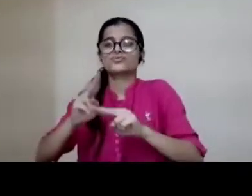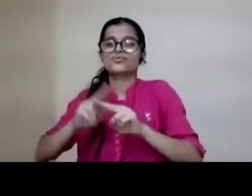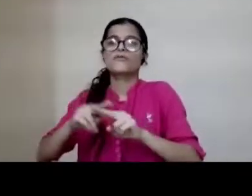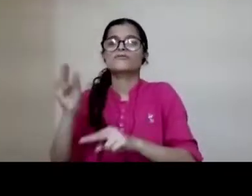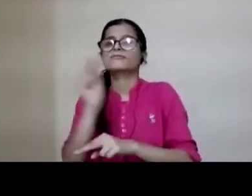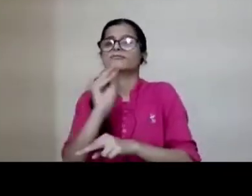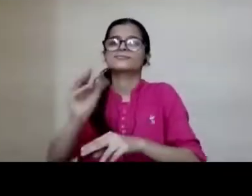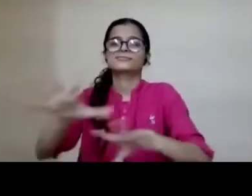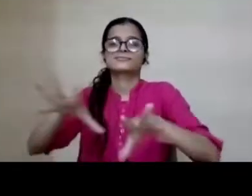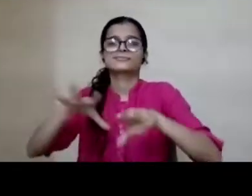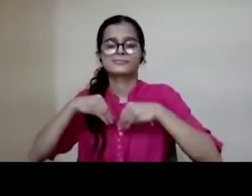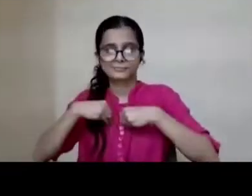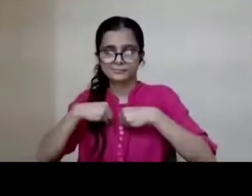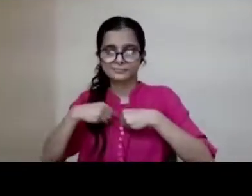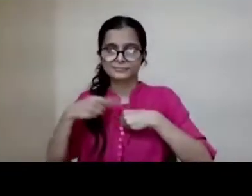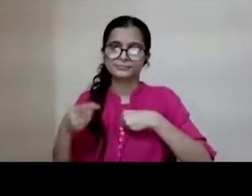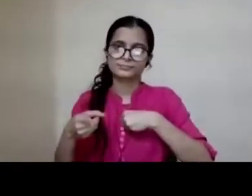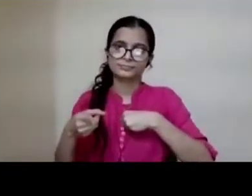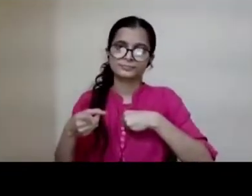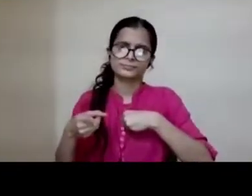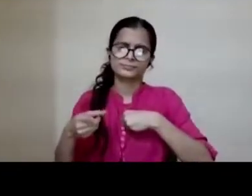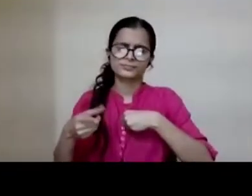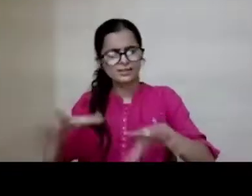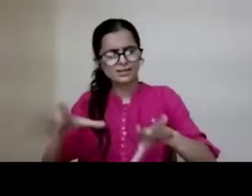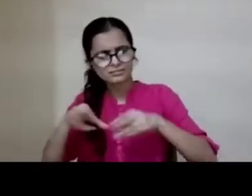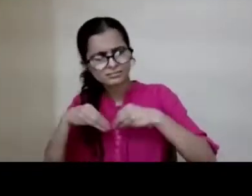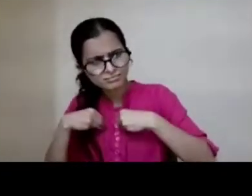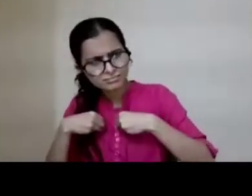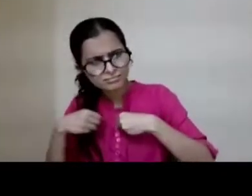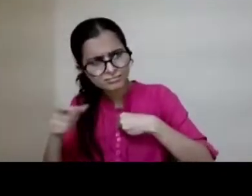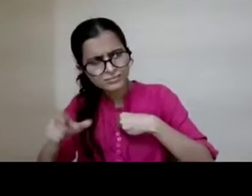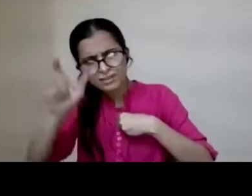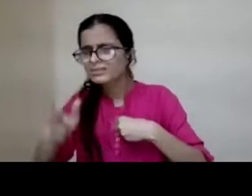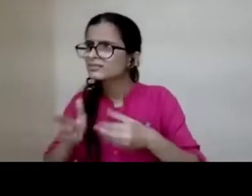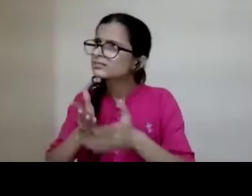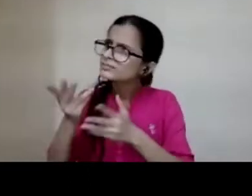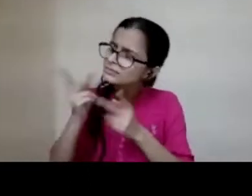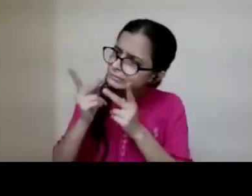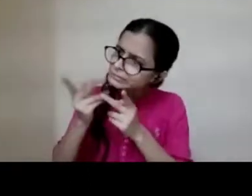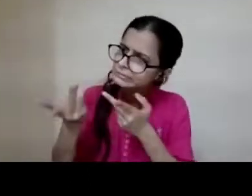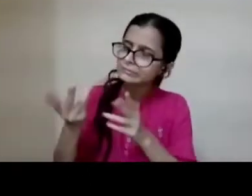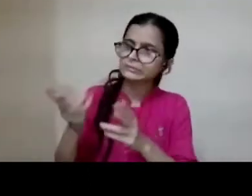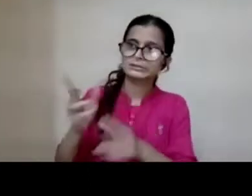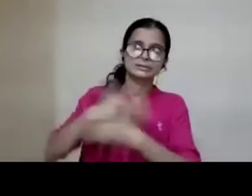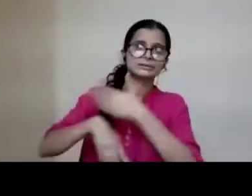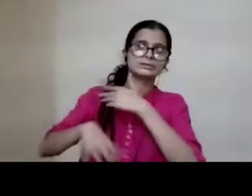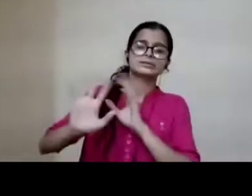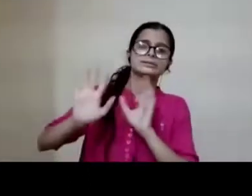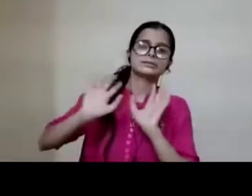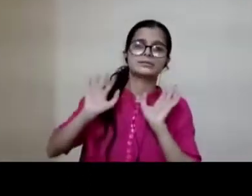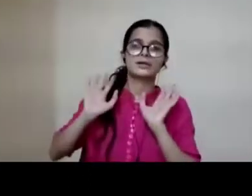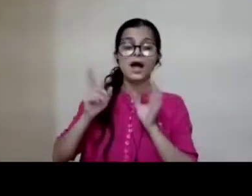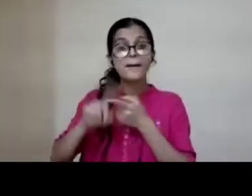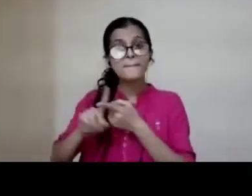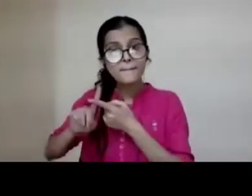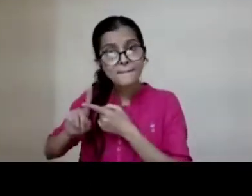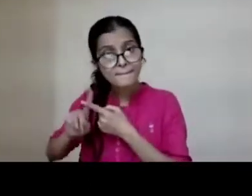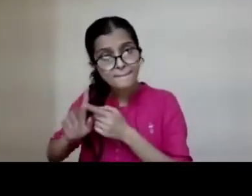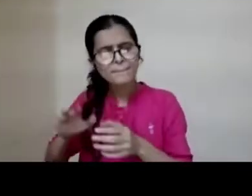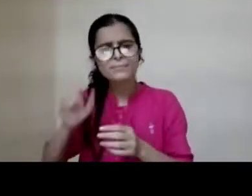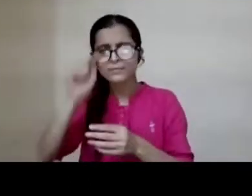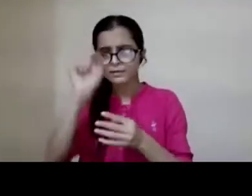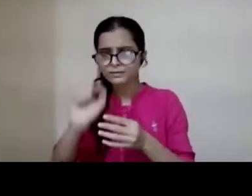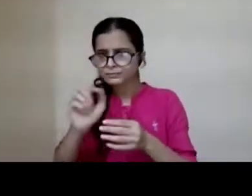not accept that way of looking at individuals. And I'm not just talking in terms of, which is going to be like the next point I'm making as